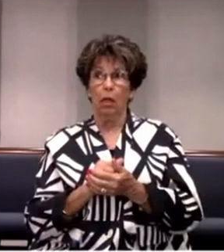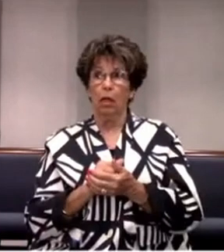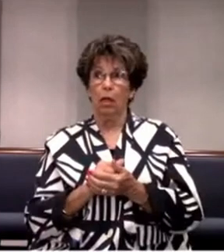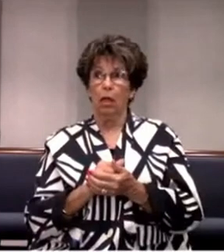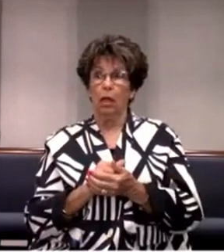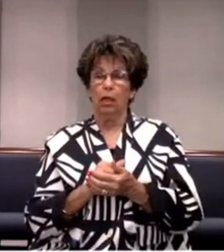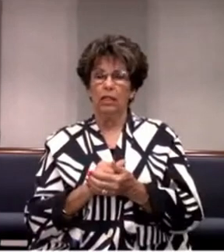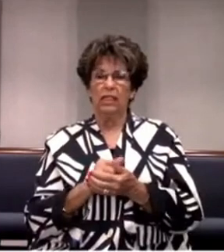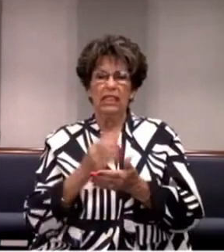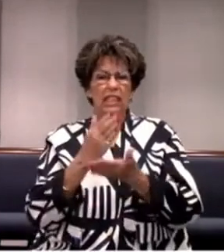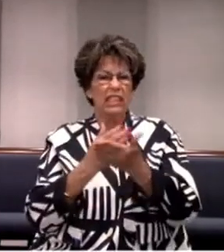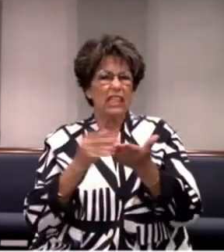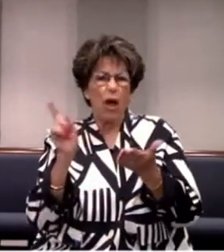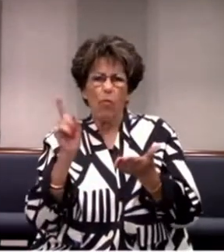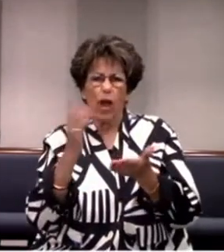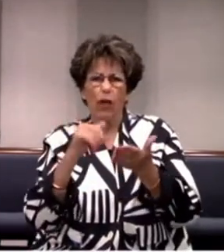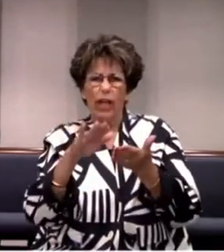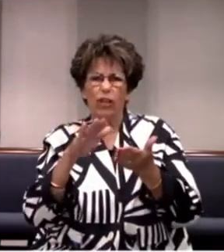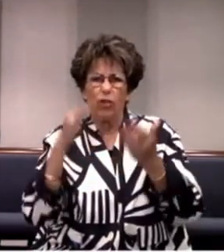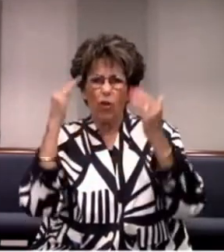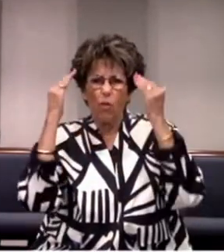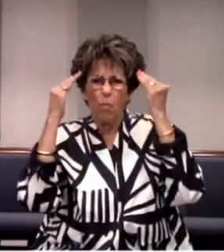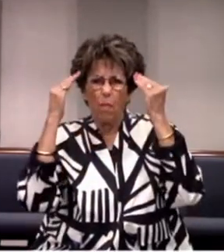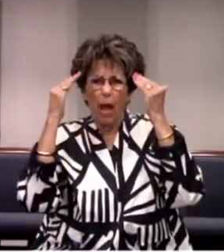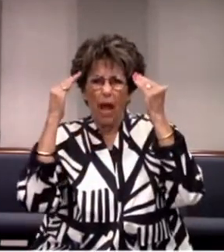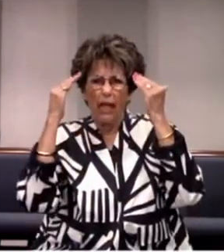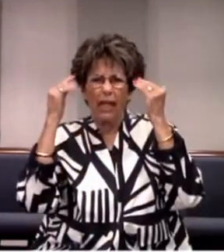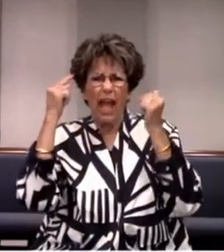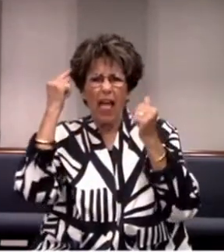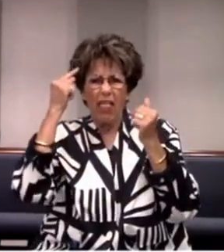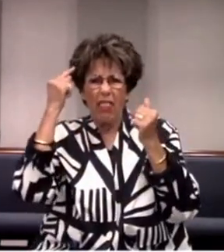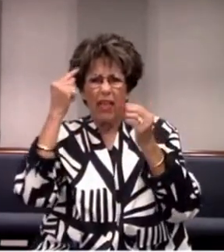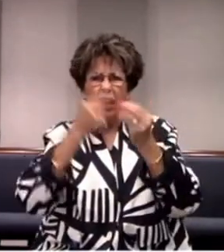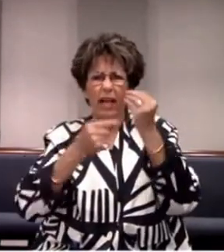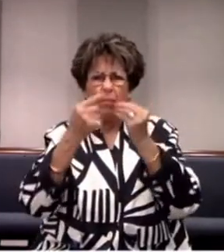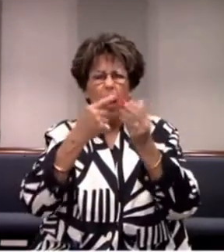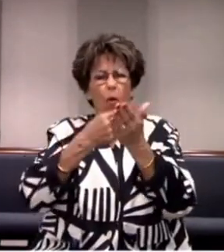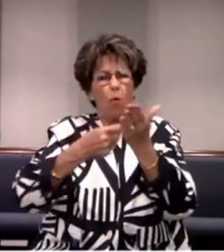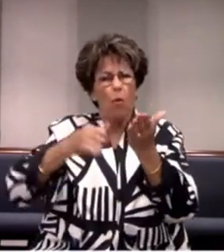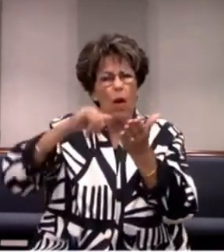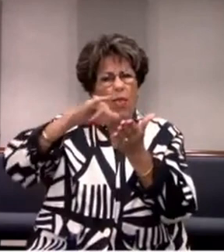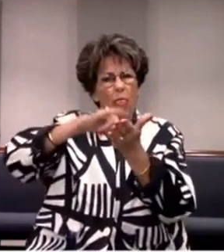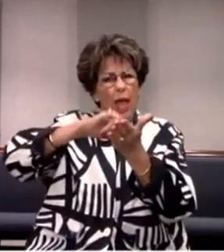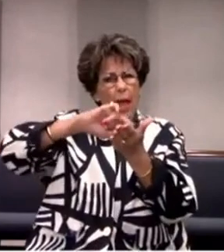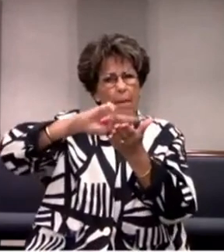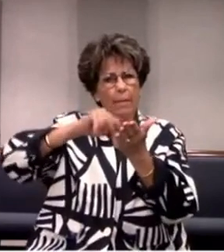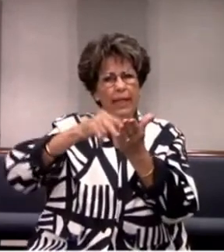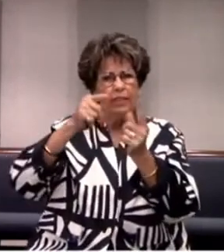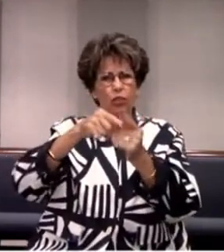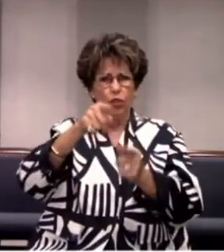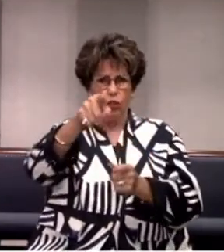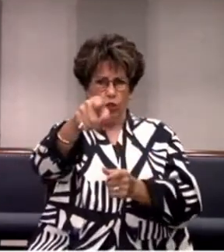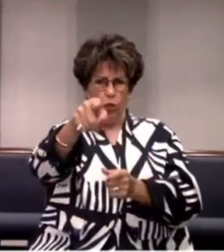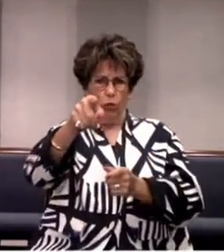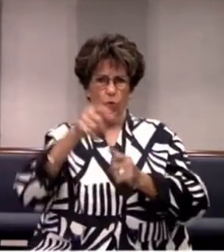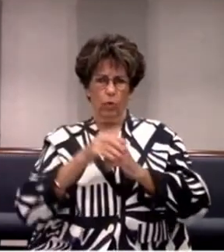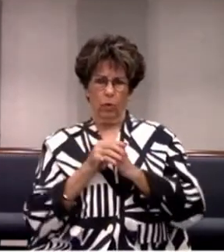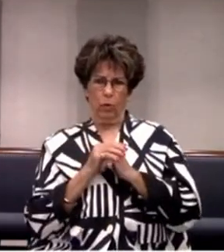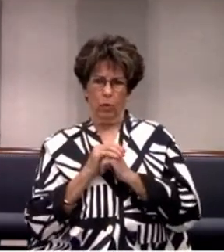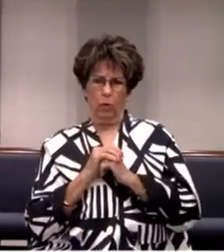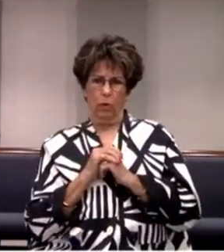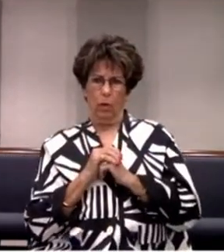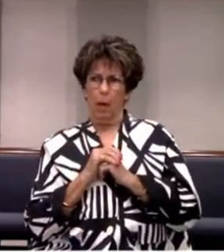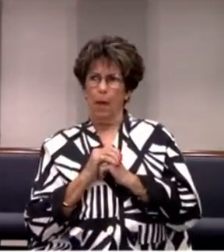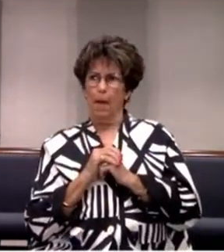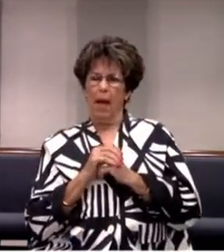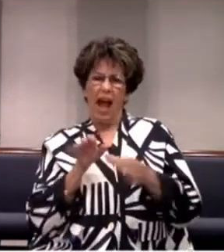somewhere in your mind, get a sentence about what that means to you. Okay. Put